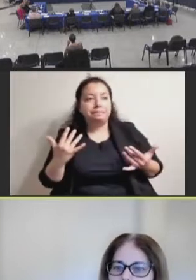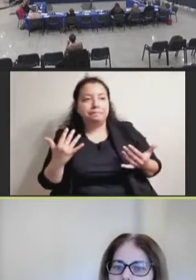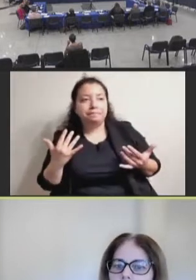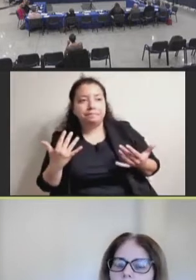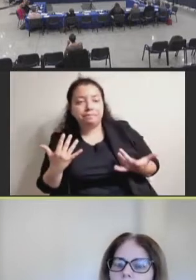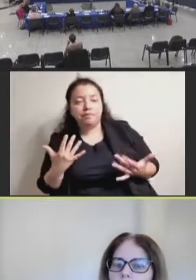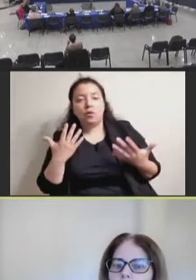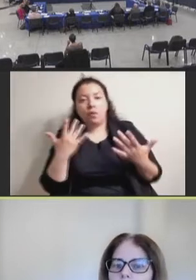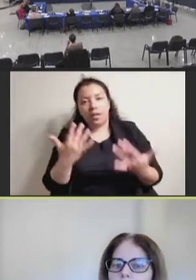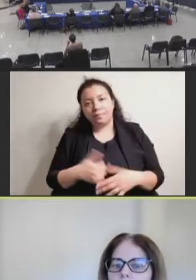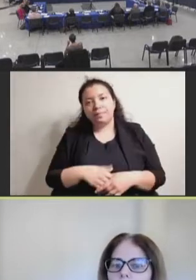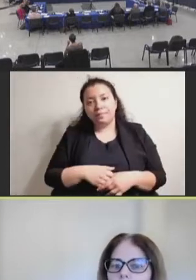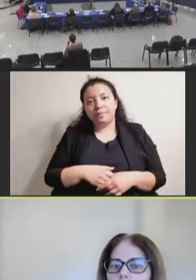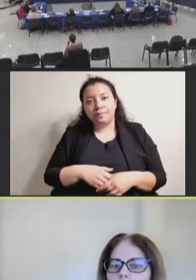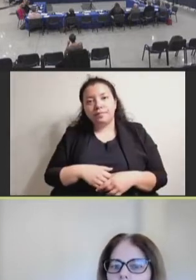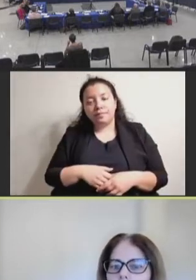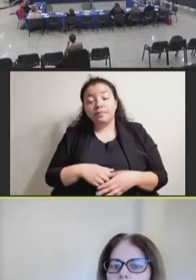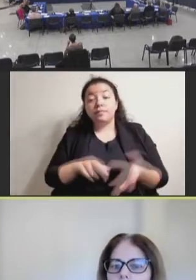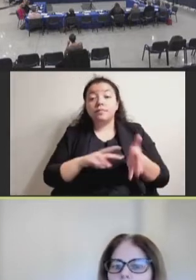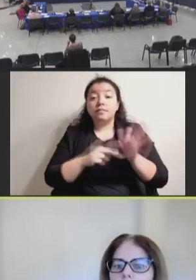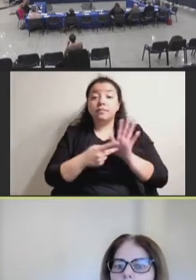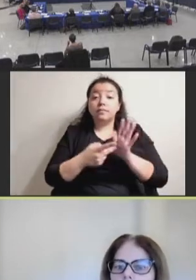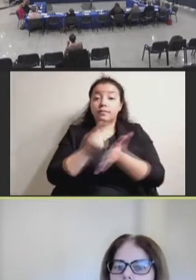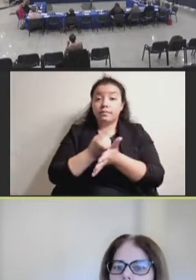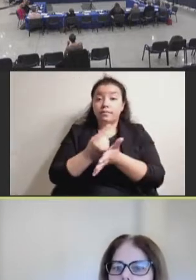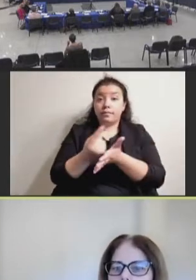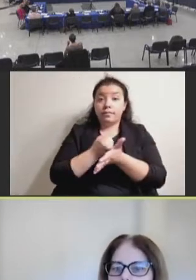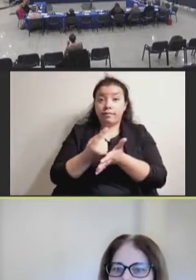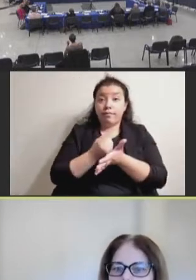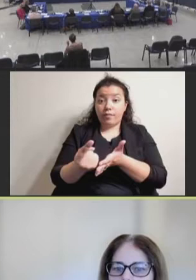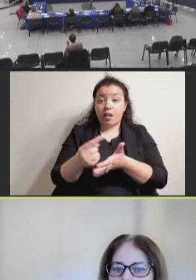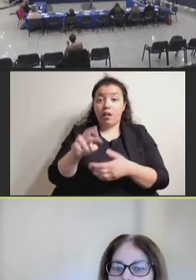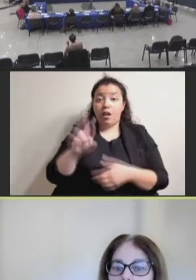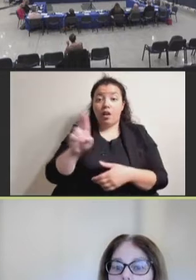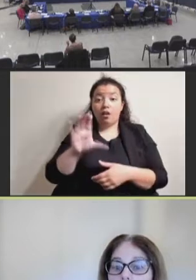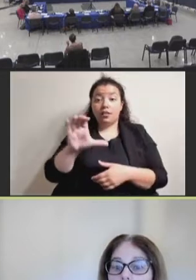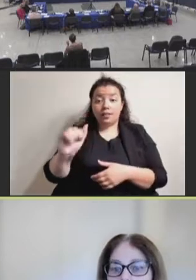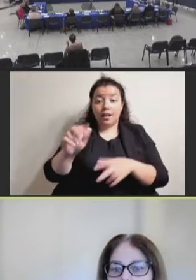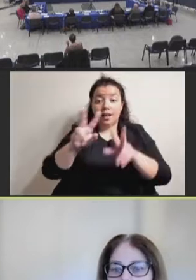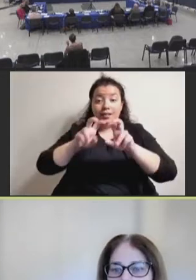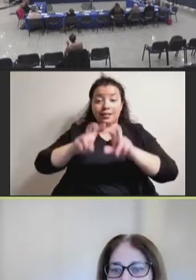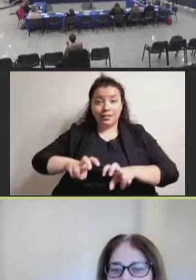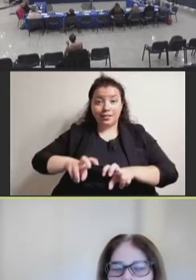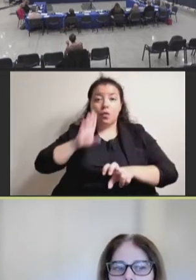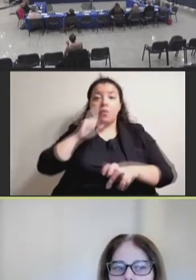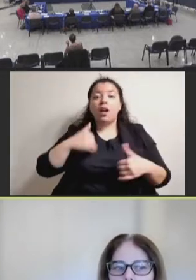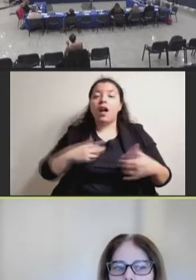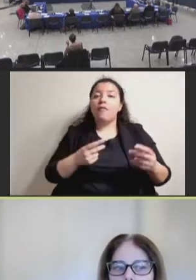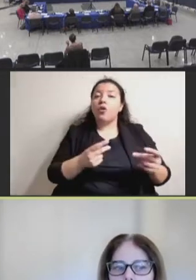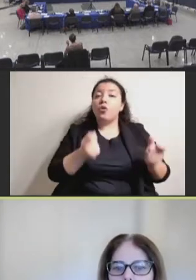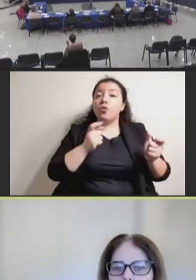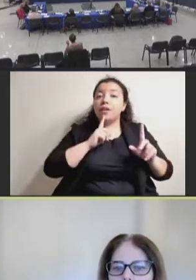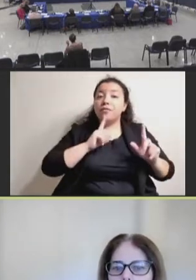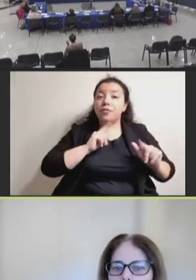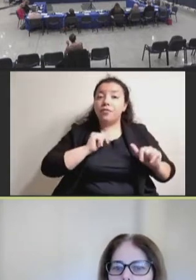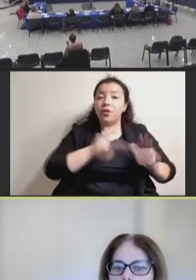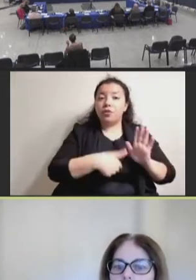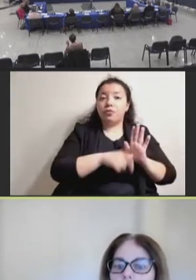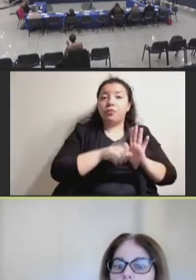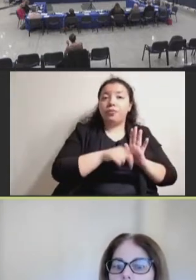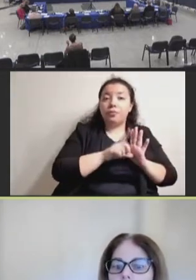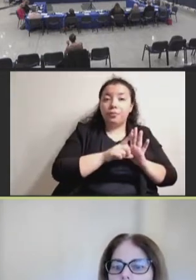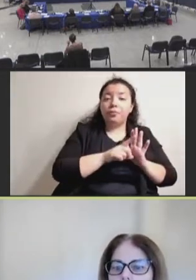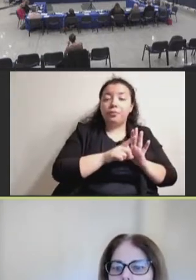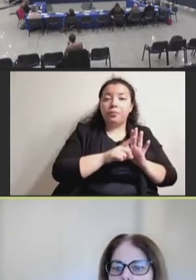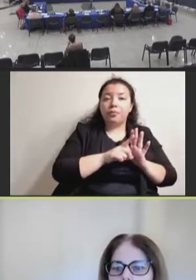adjudication. So what that means is on a weekly basis, RCA analysis included a week of quick review cases pending full chart review, and then